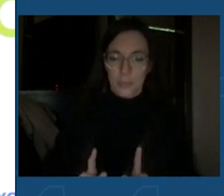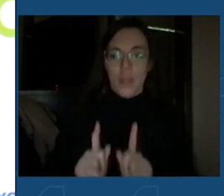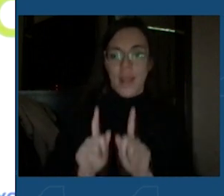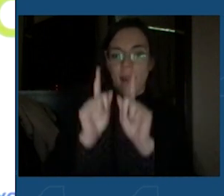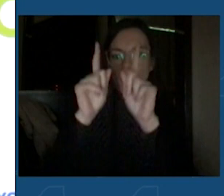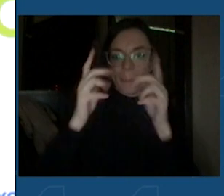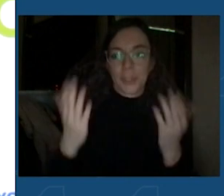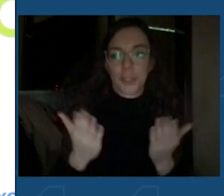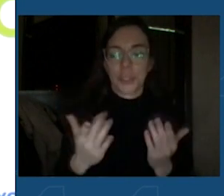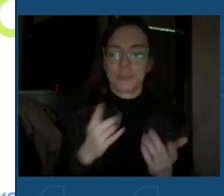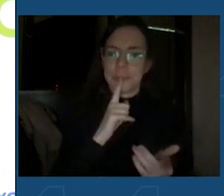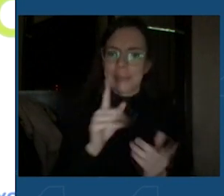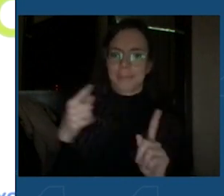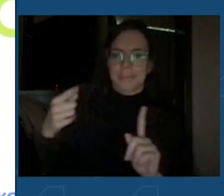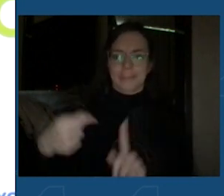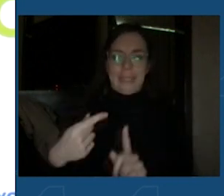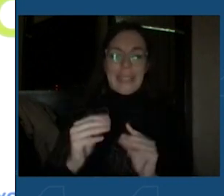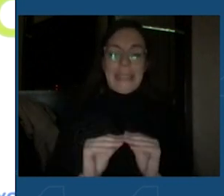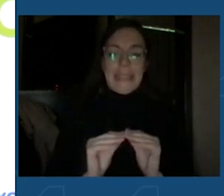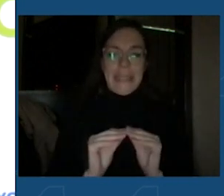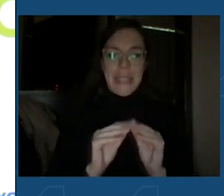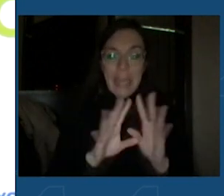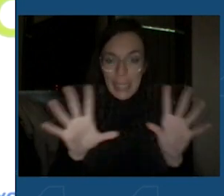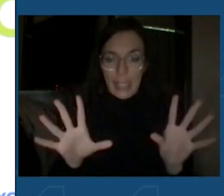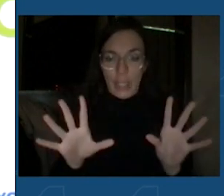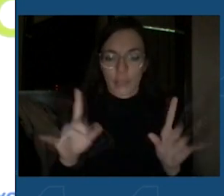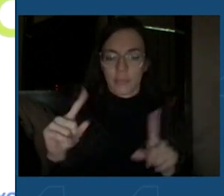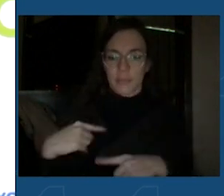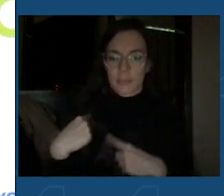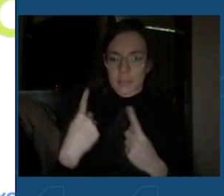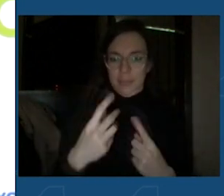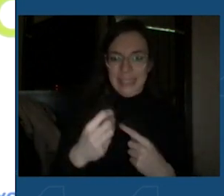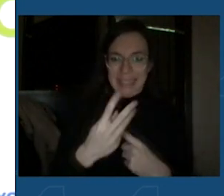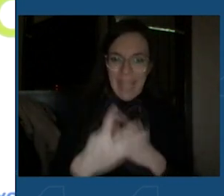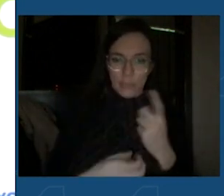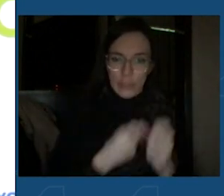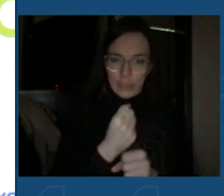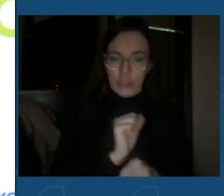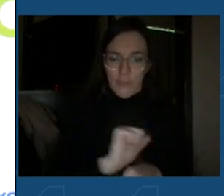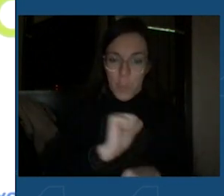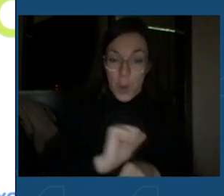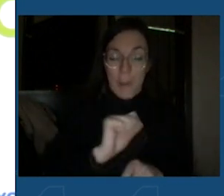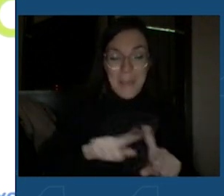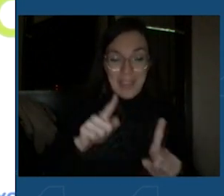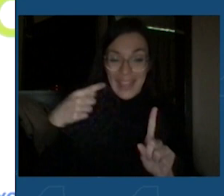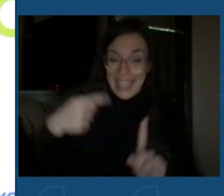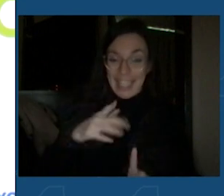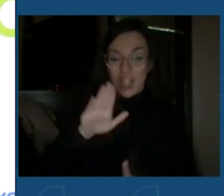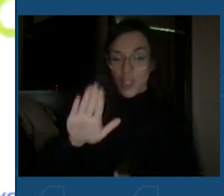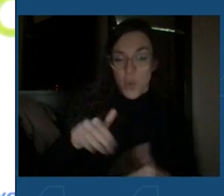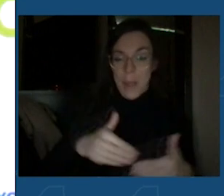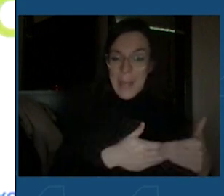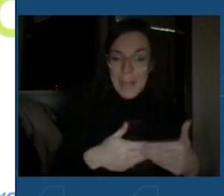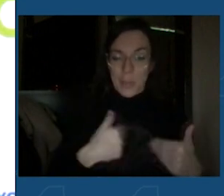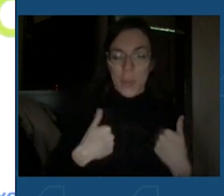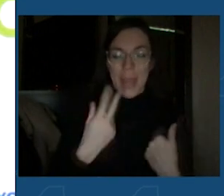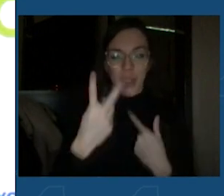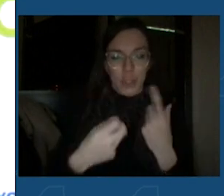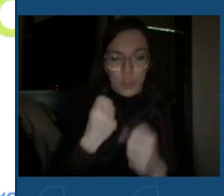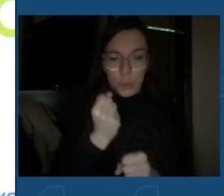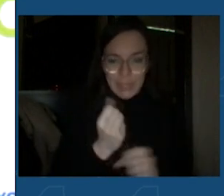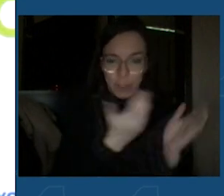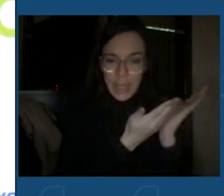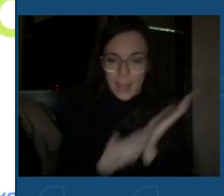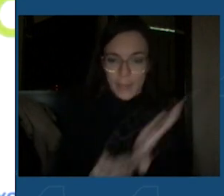clear it has been several years in the making, but this is your baby. You had a 2-year delivery, and you talk about it with the level